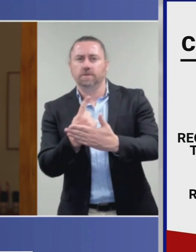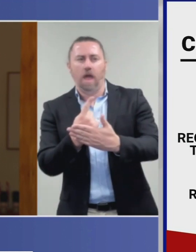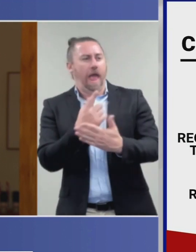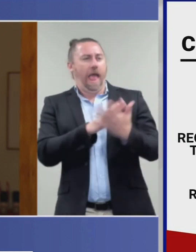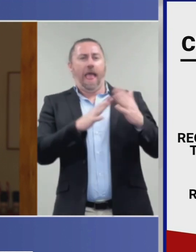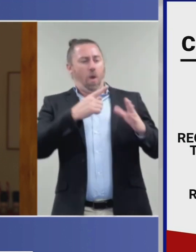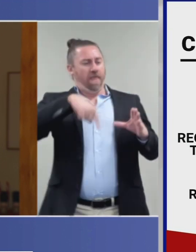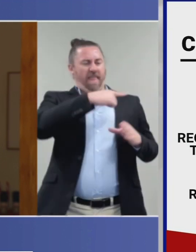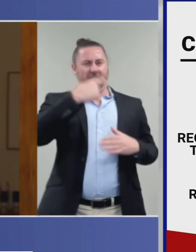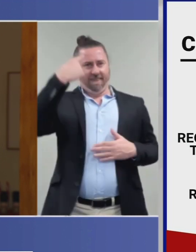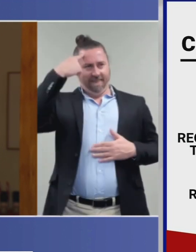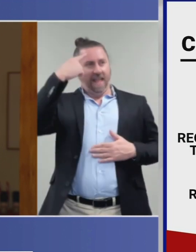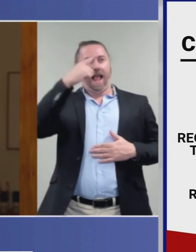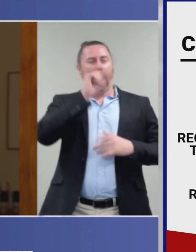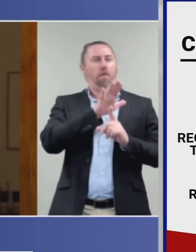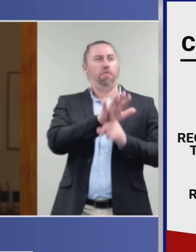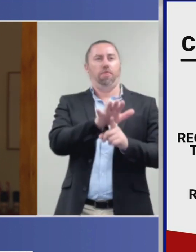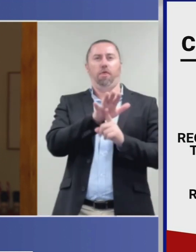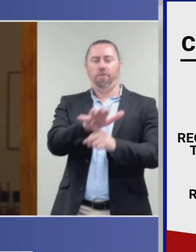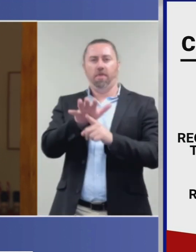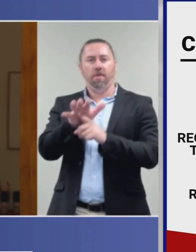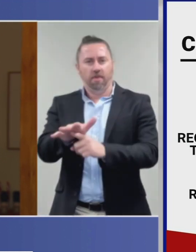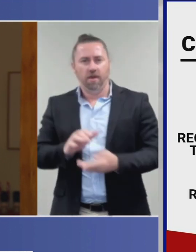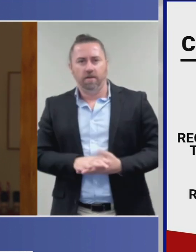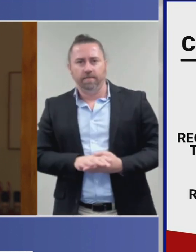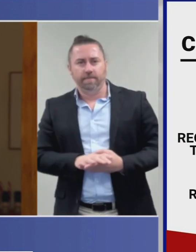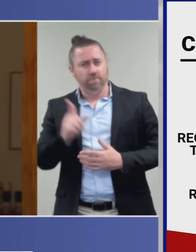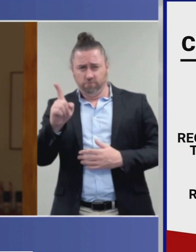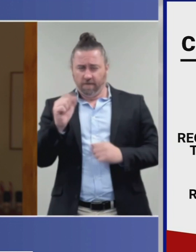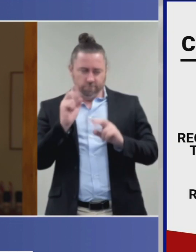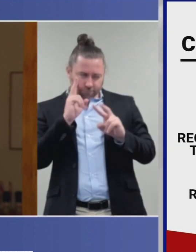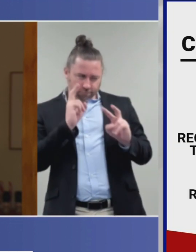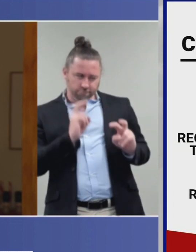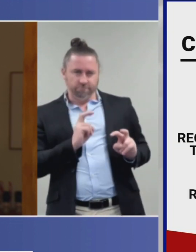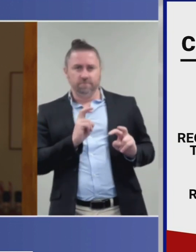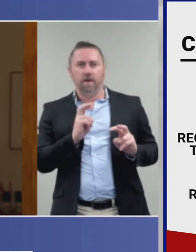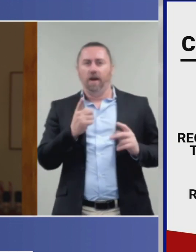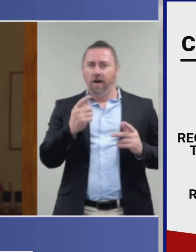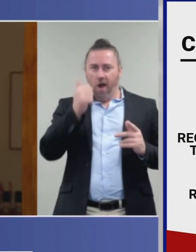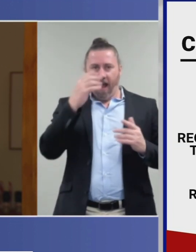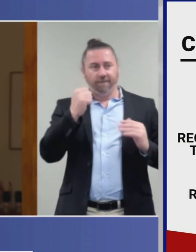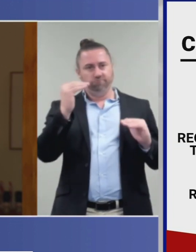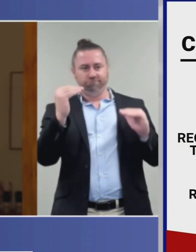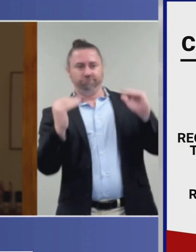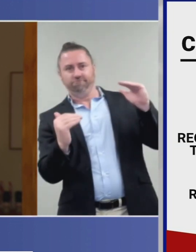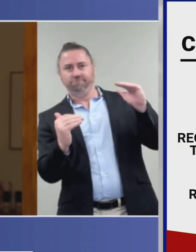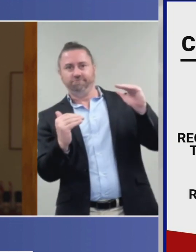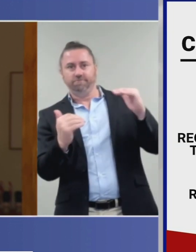the impacts of that behaviour on people. The power imbalance, the gender imbalance,